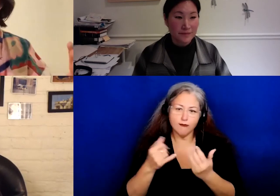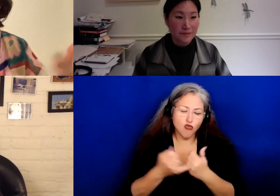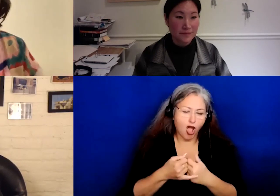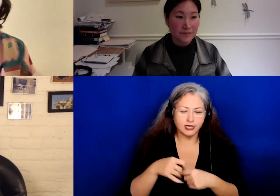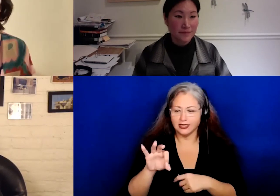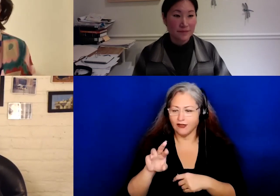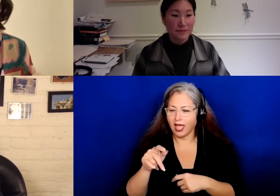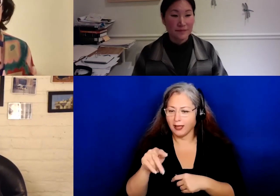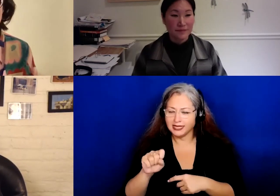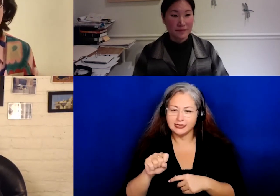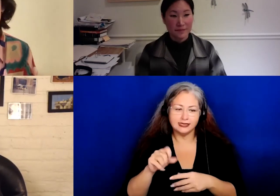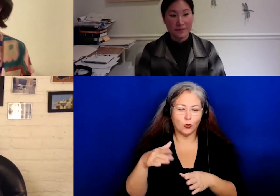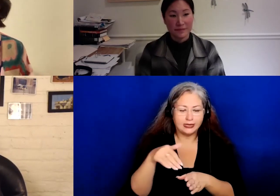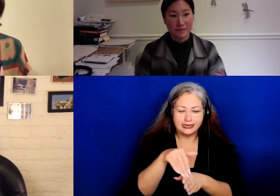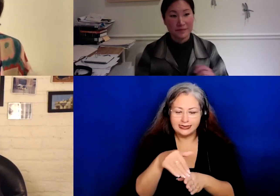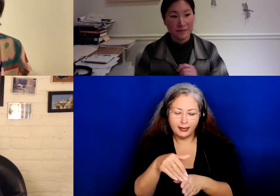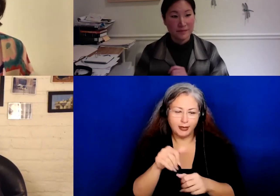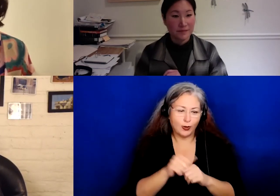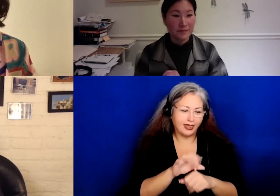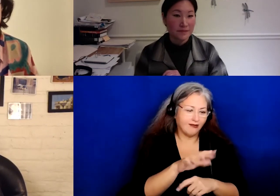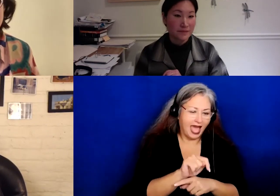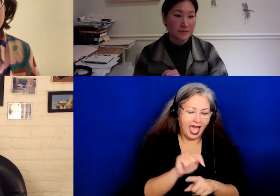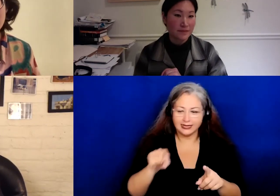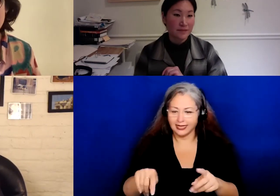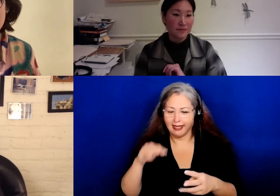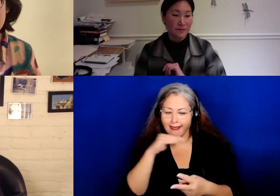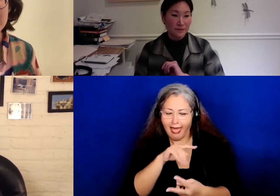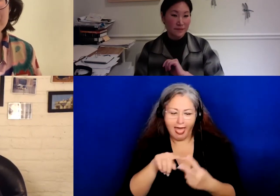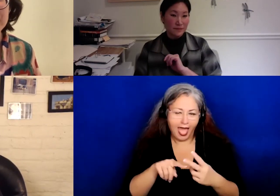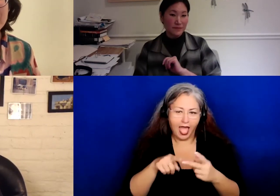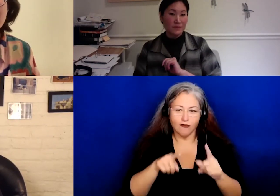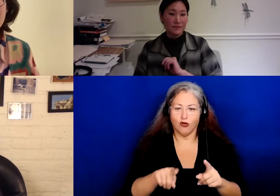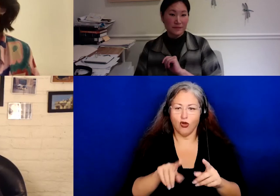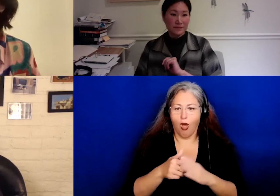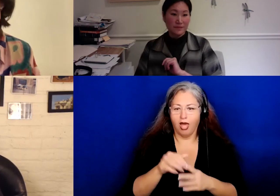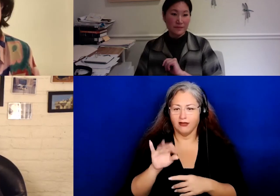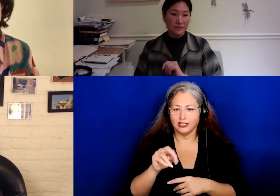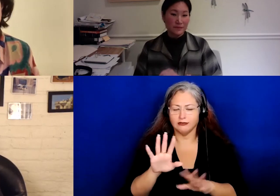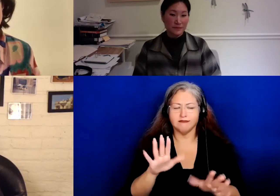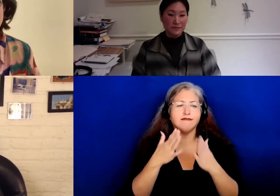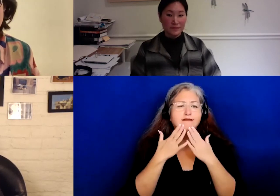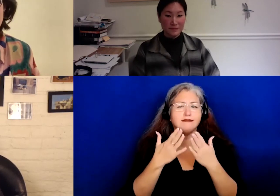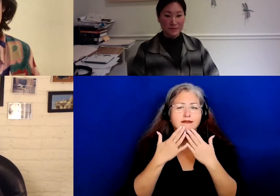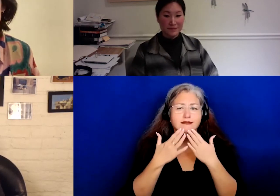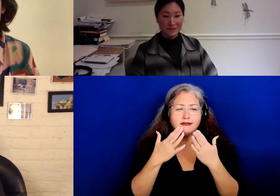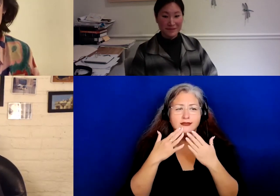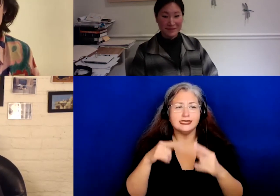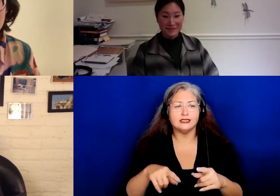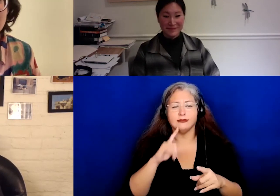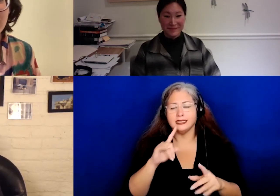and that tipping point between facts and lies in all of our fiction. So thank you. It's been